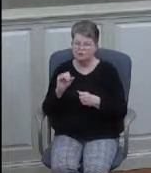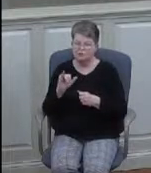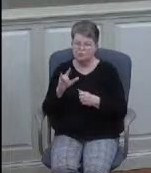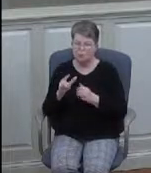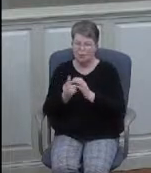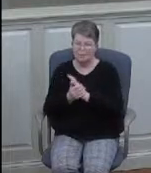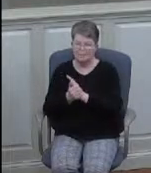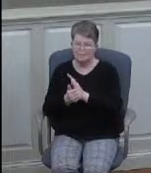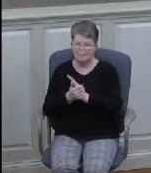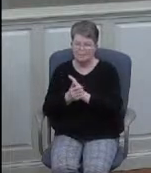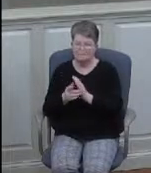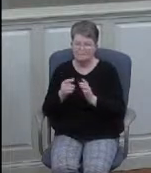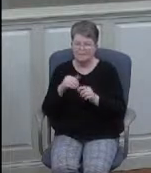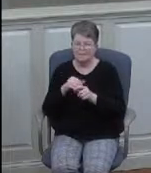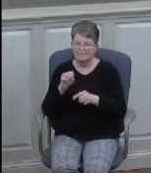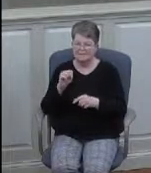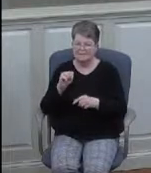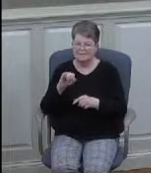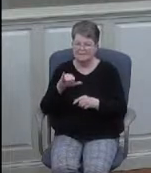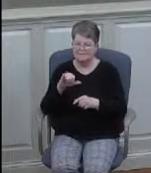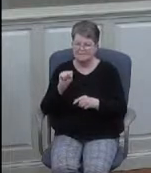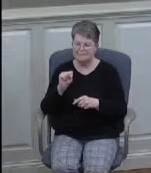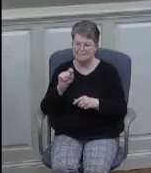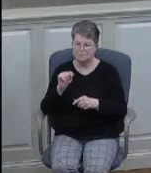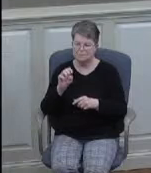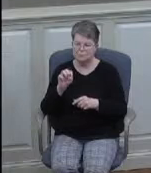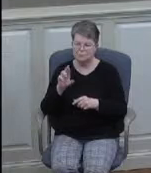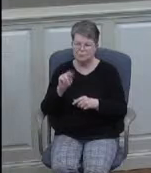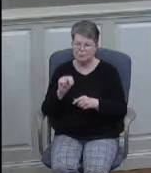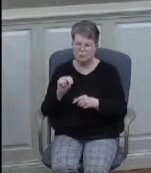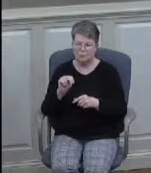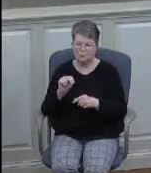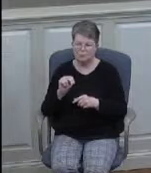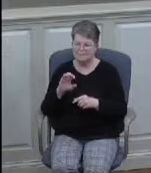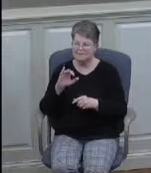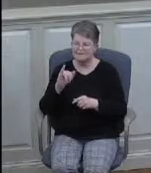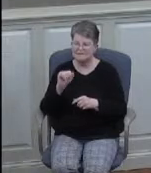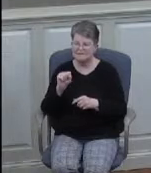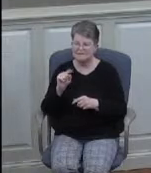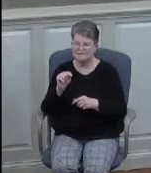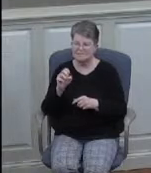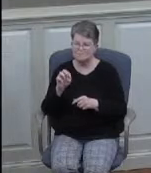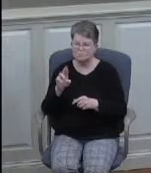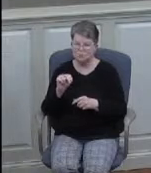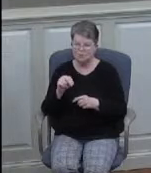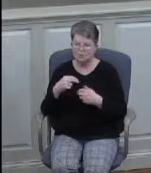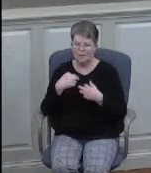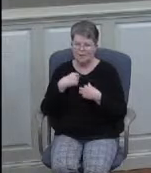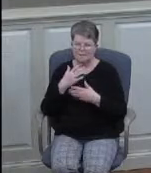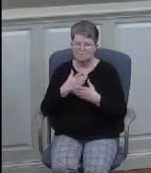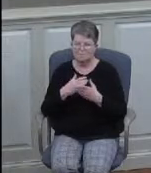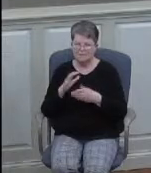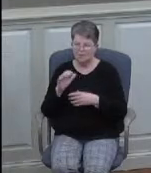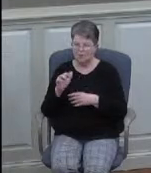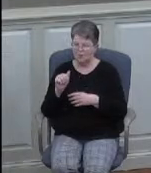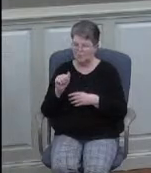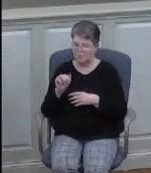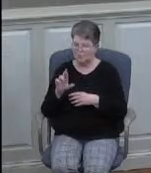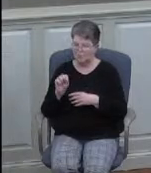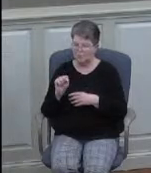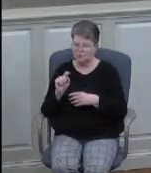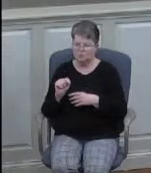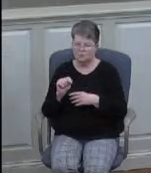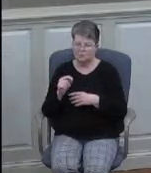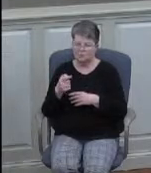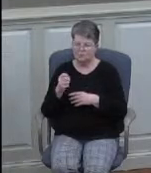They hit the cistern that they had to fill. They've had some voids. We've run into some karst geology next door,